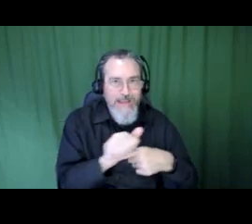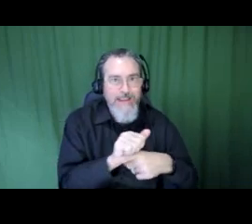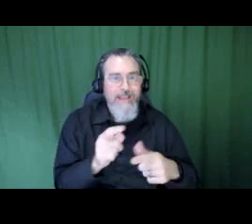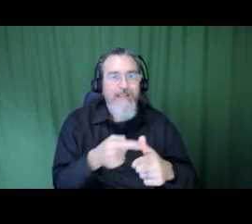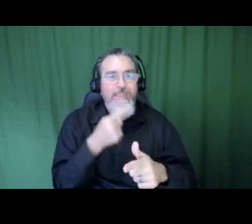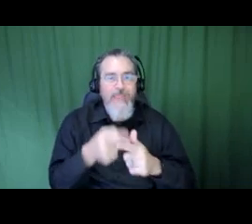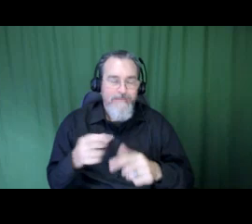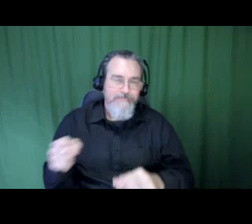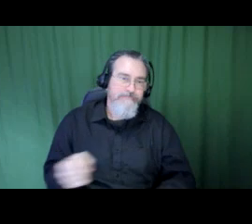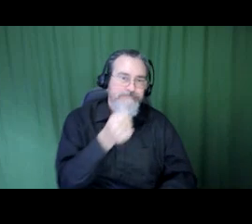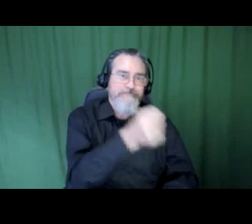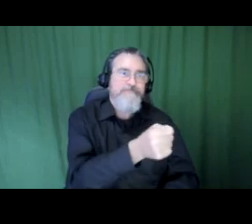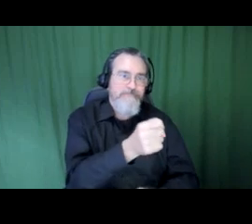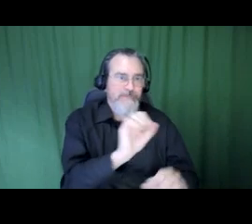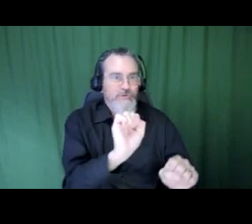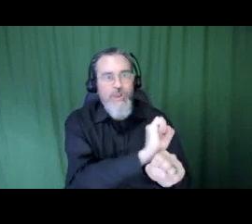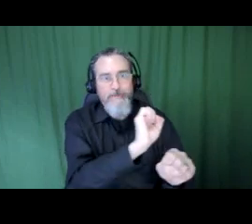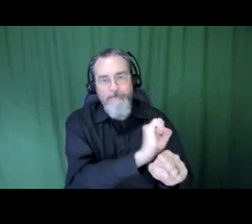network. Next slide.